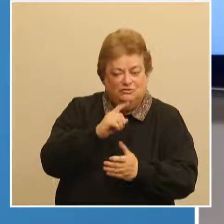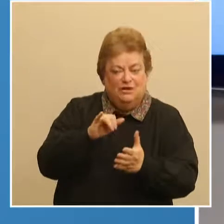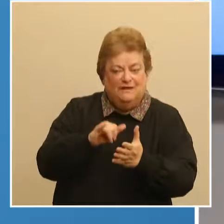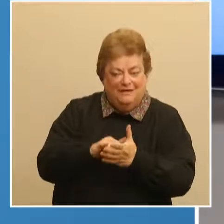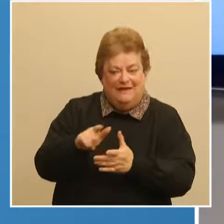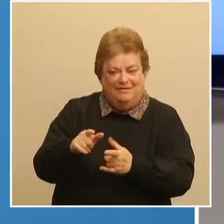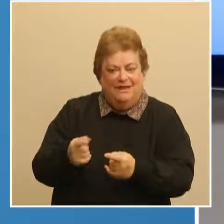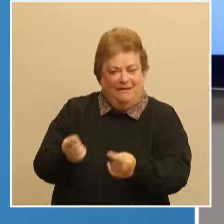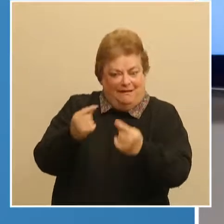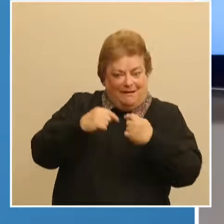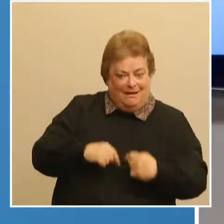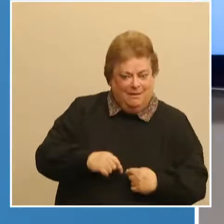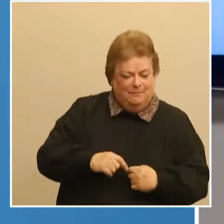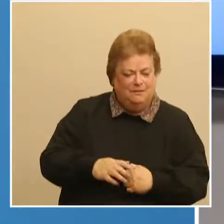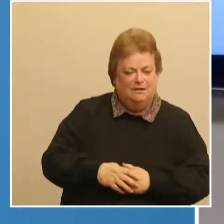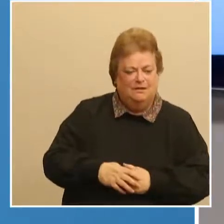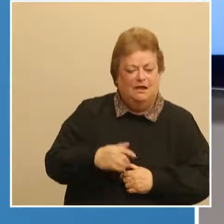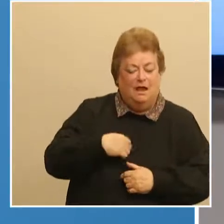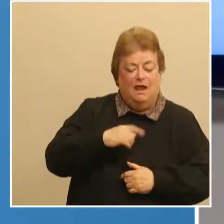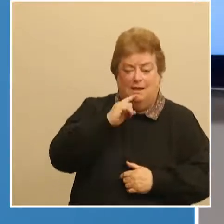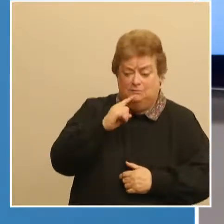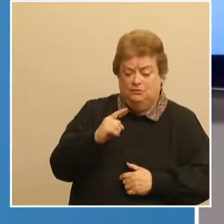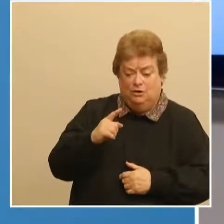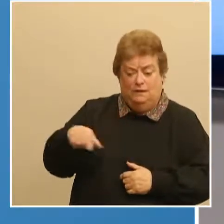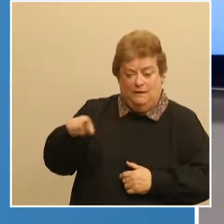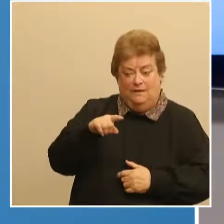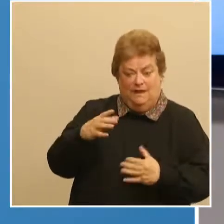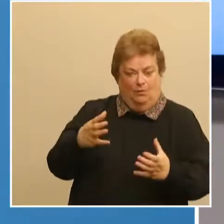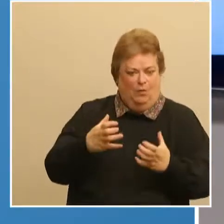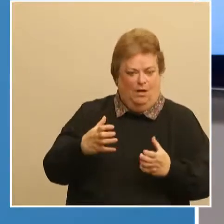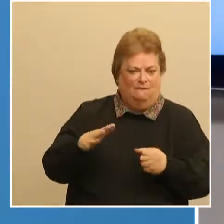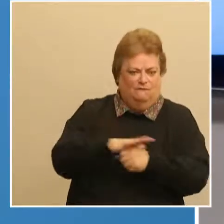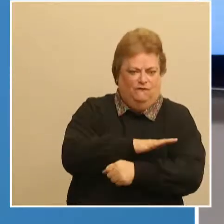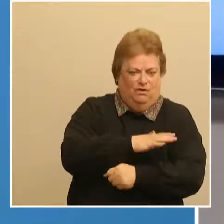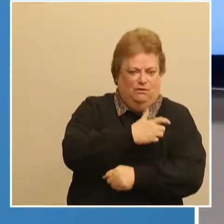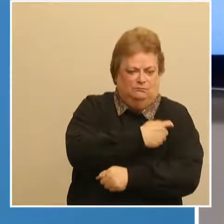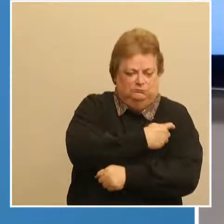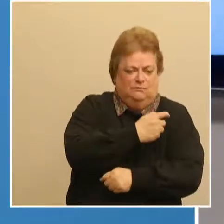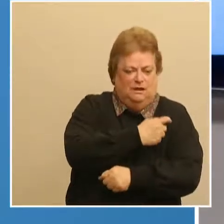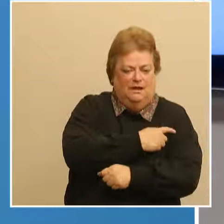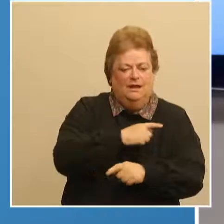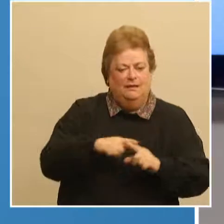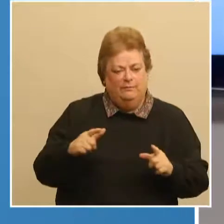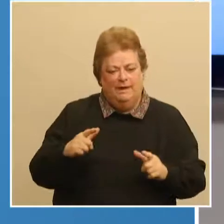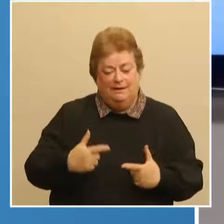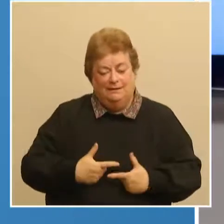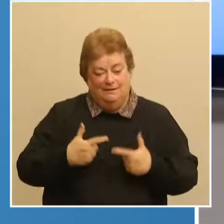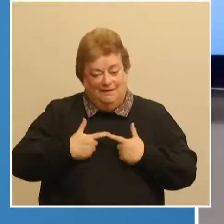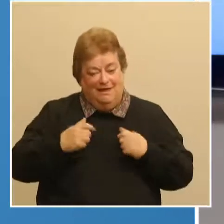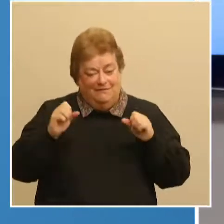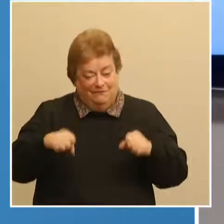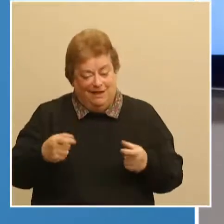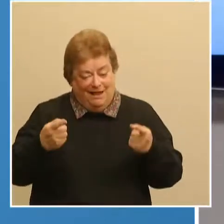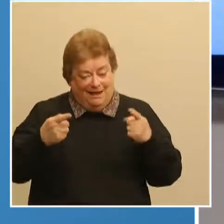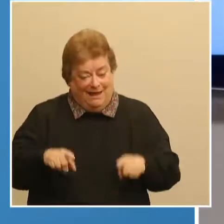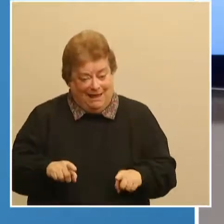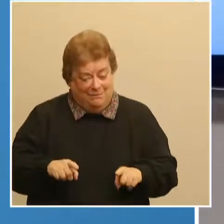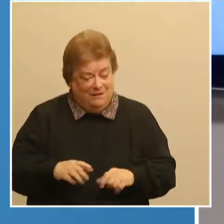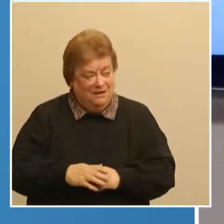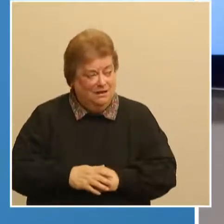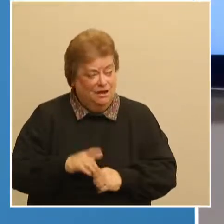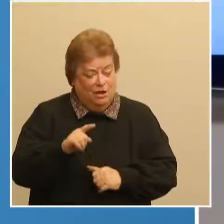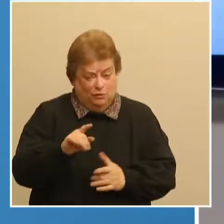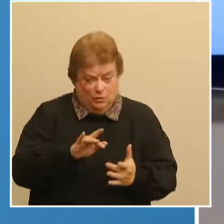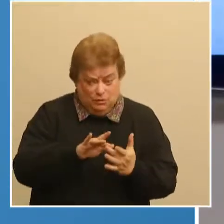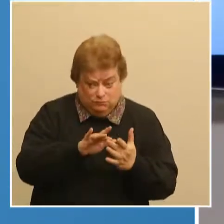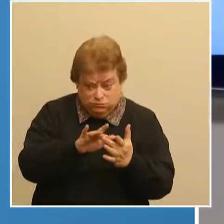turn out? I mean, I imagine many of them want to be fully vaccinated, but life happens. And are you reaching